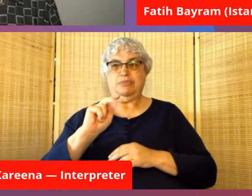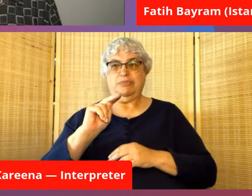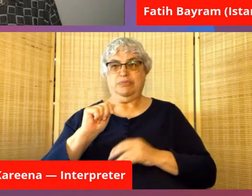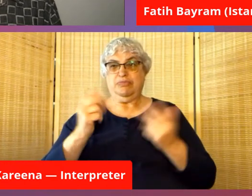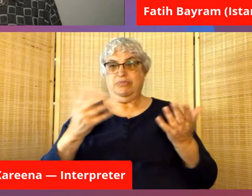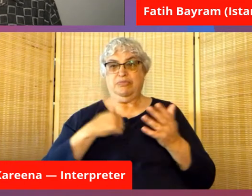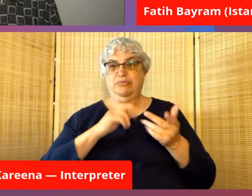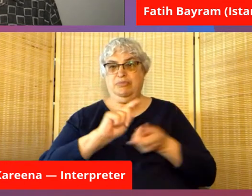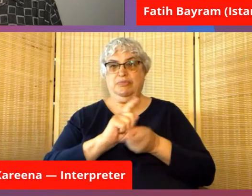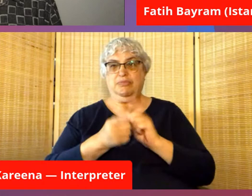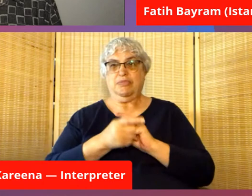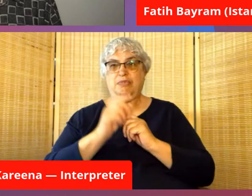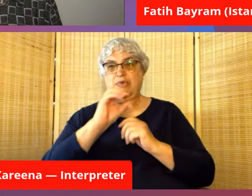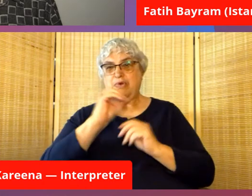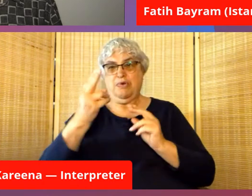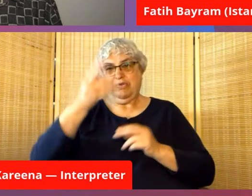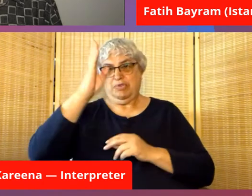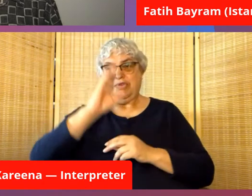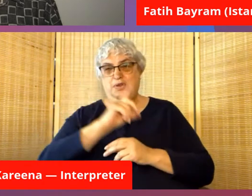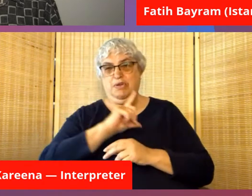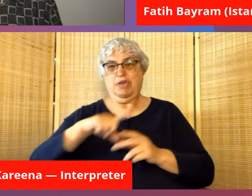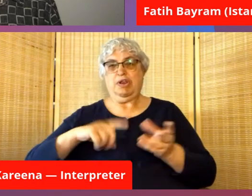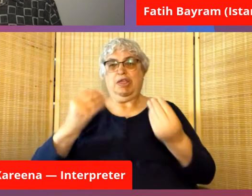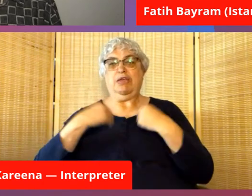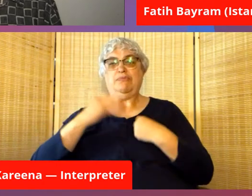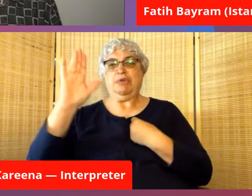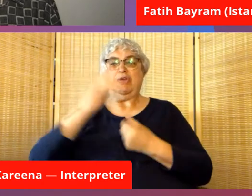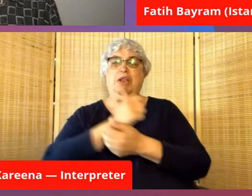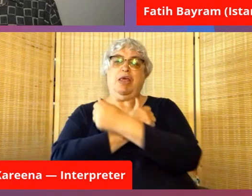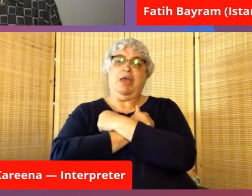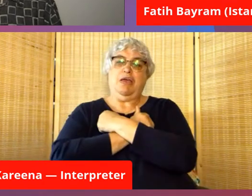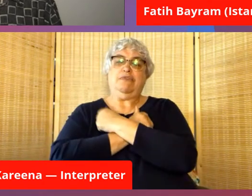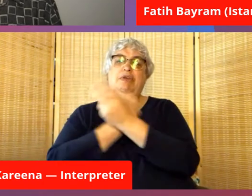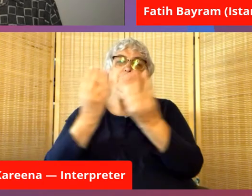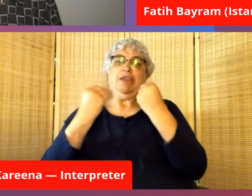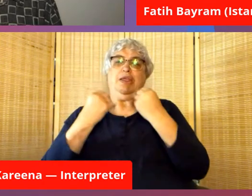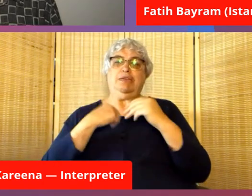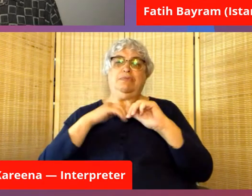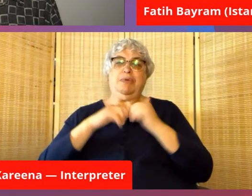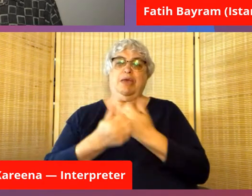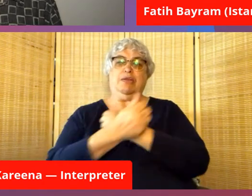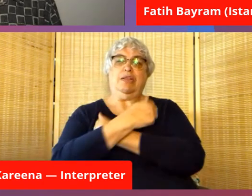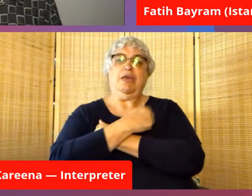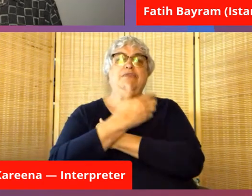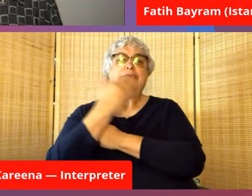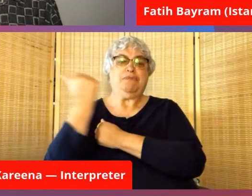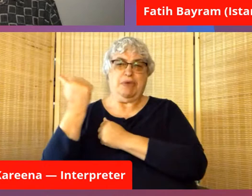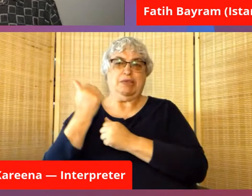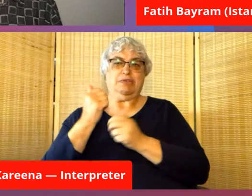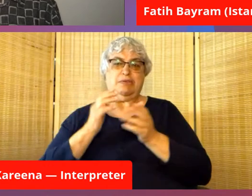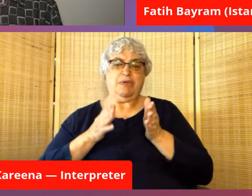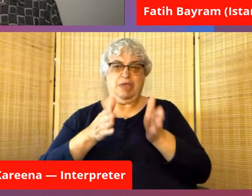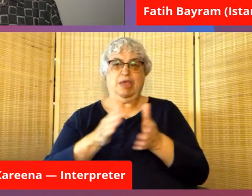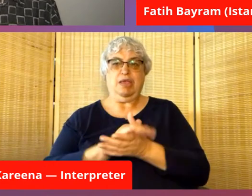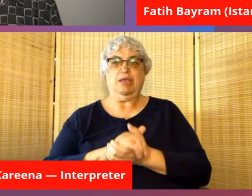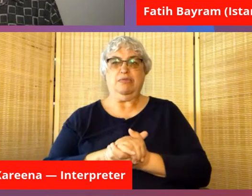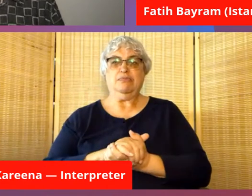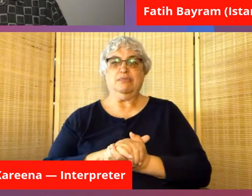be, "Oh Lord, give me your love," in the sense that teach me how to love in the best possible way.